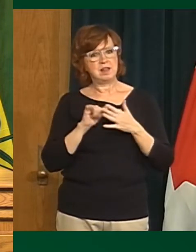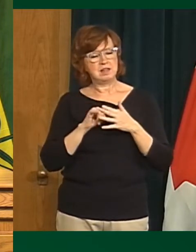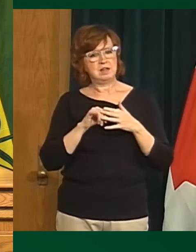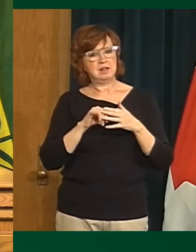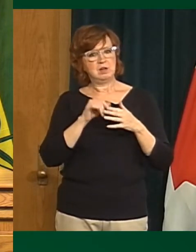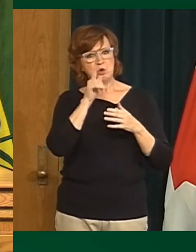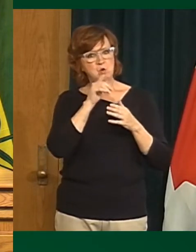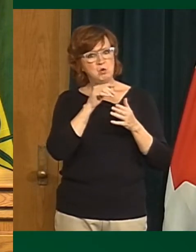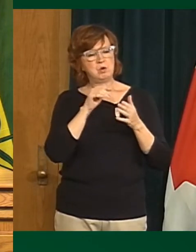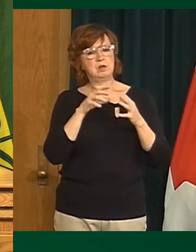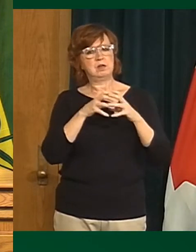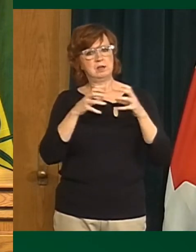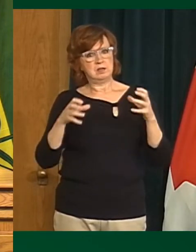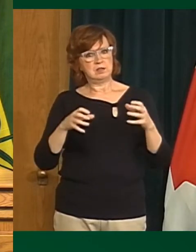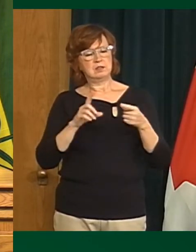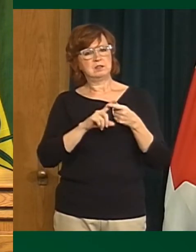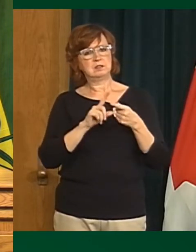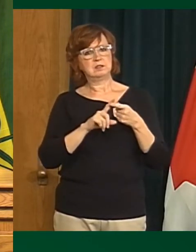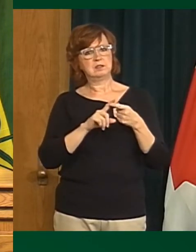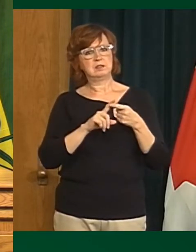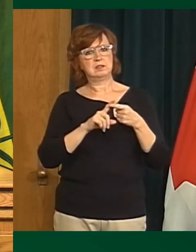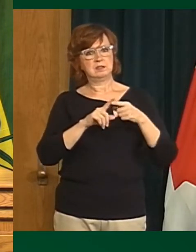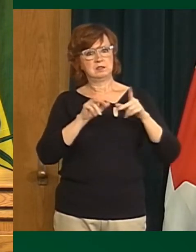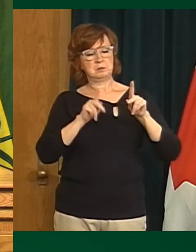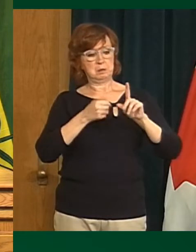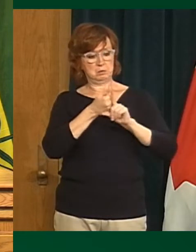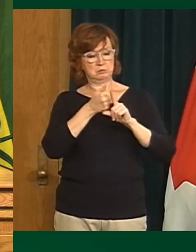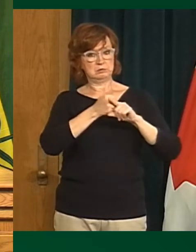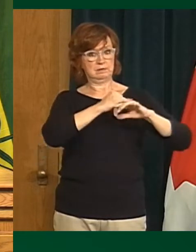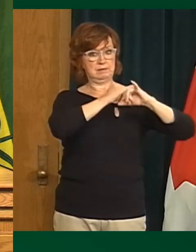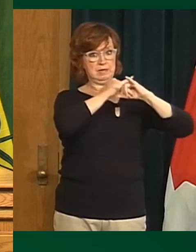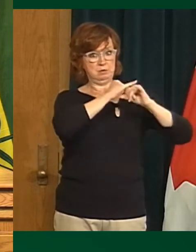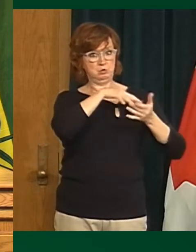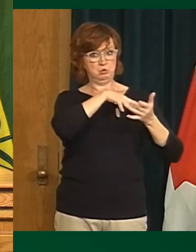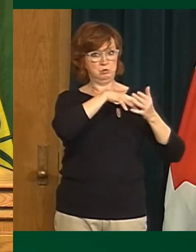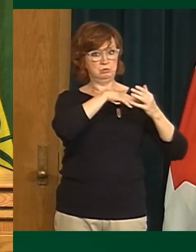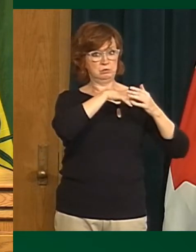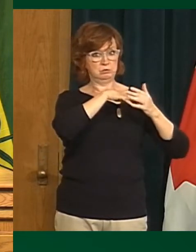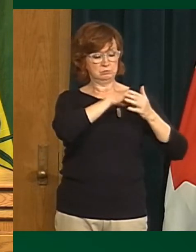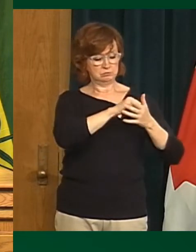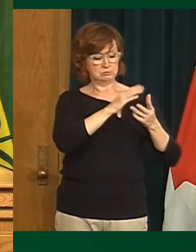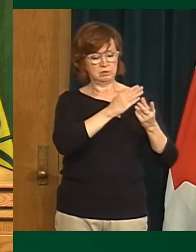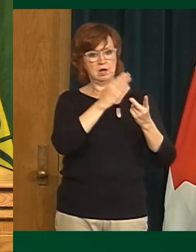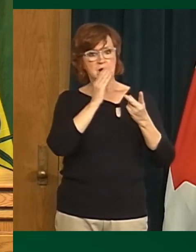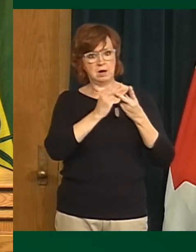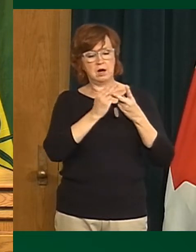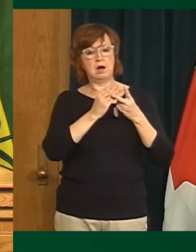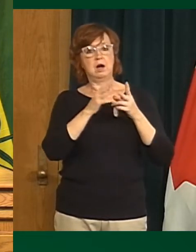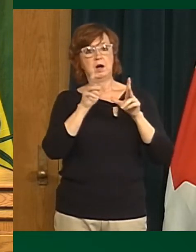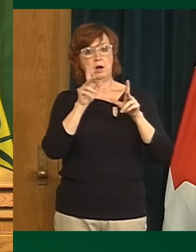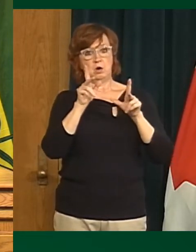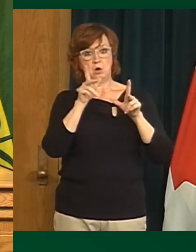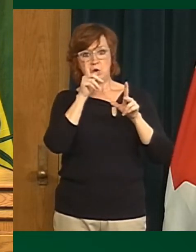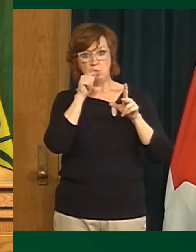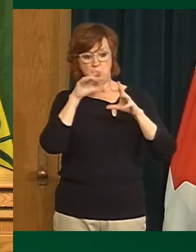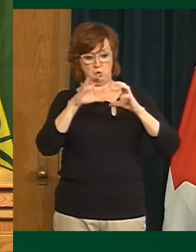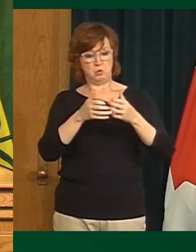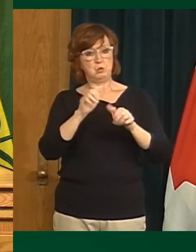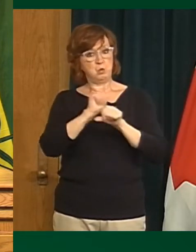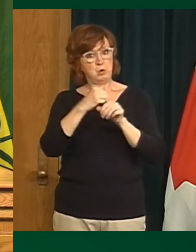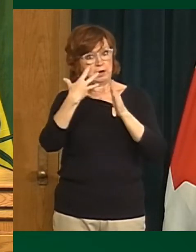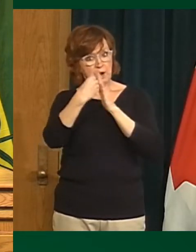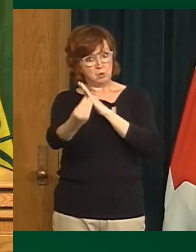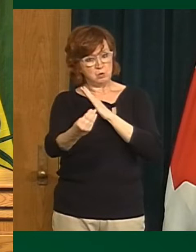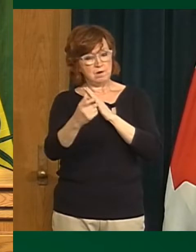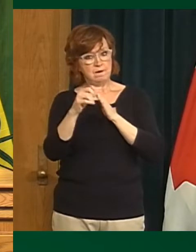home, healthcare workers and the immunocompromised patients, and people who are immunocompromised. The other thing to remember is, our testing